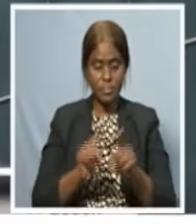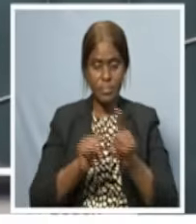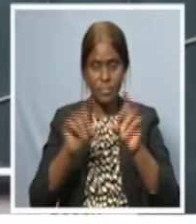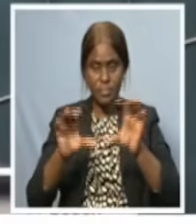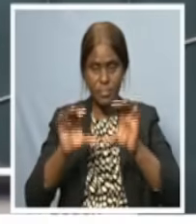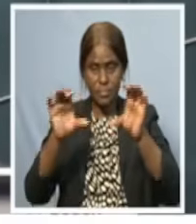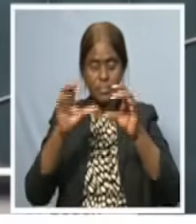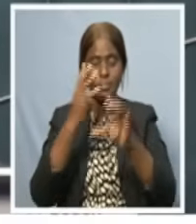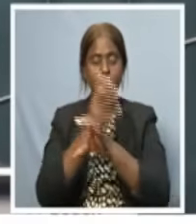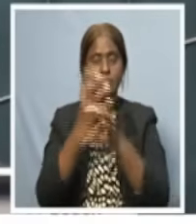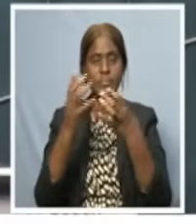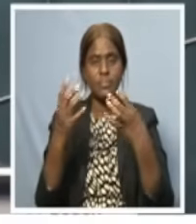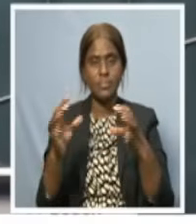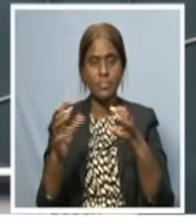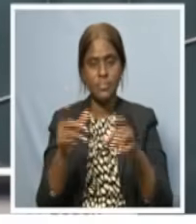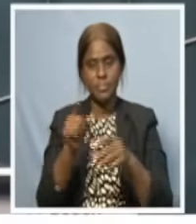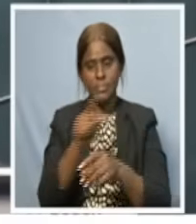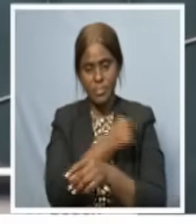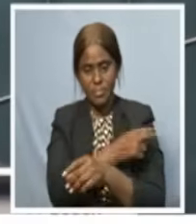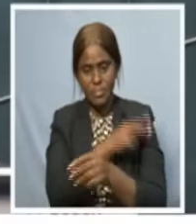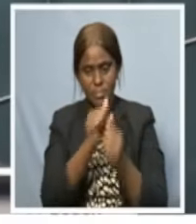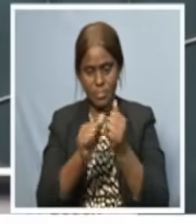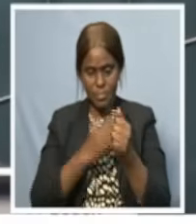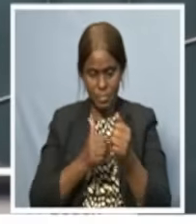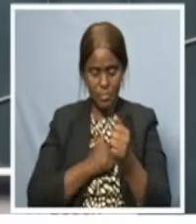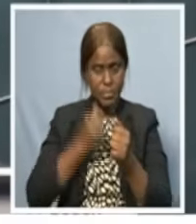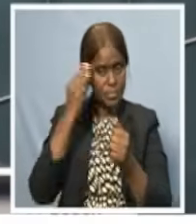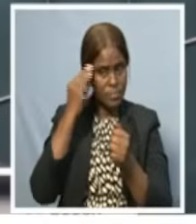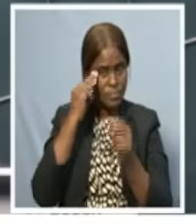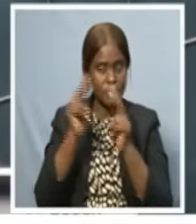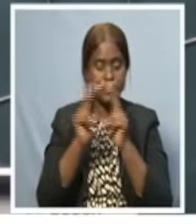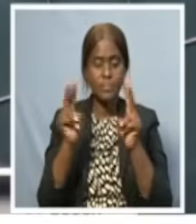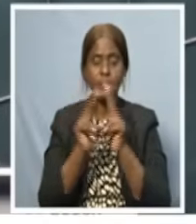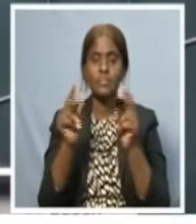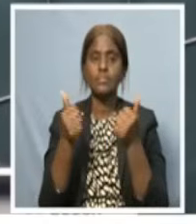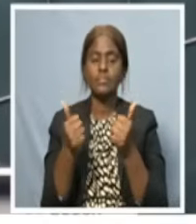location of Chinsali Hospital, which I know very well,